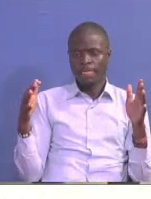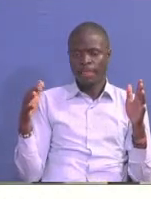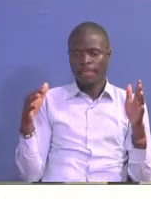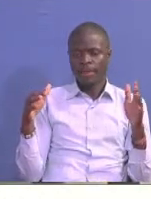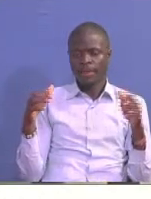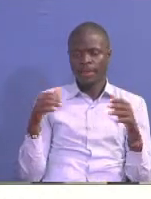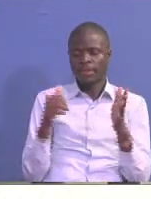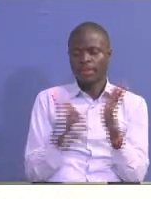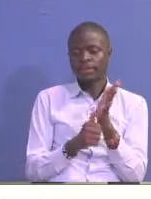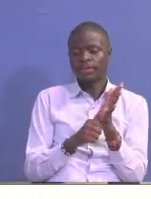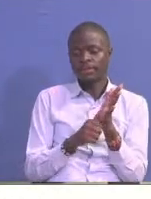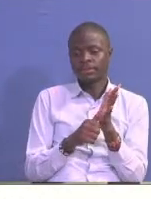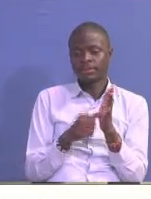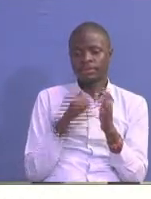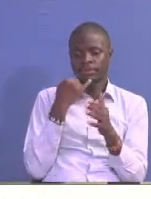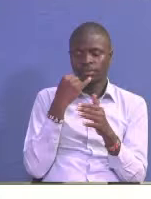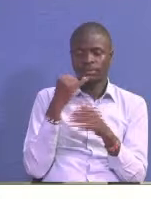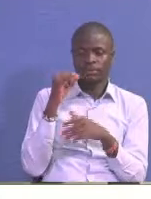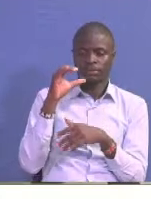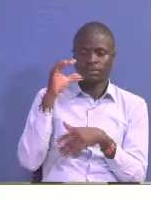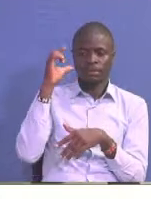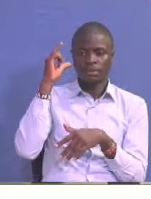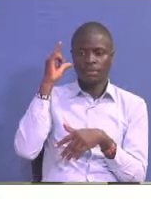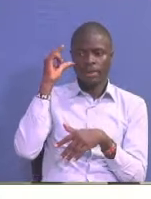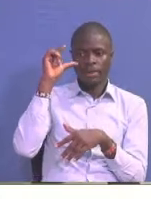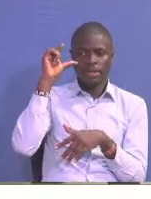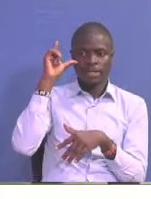challenges is China.